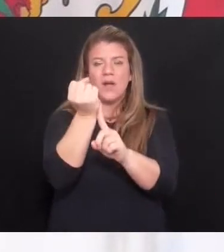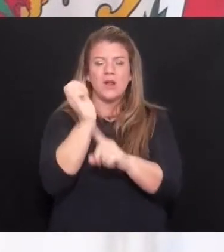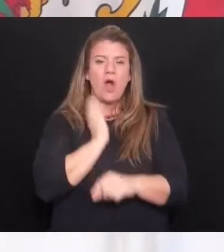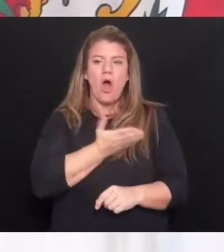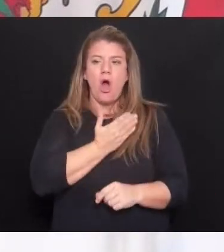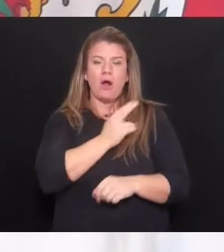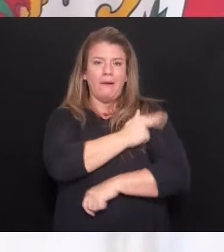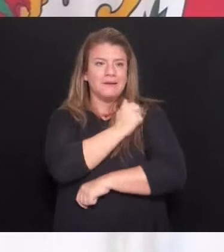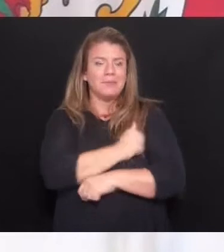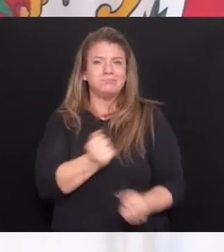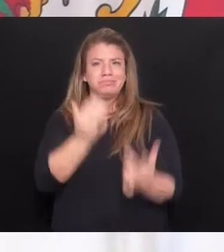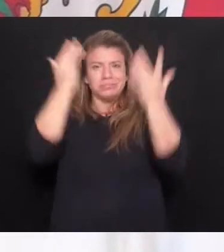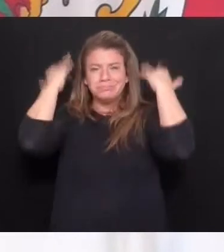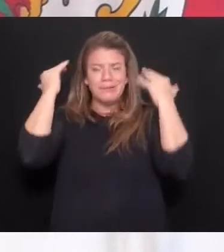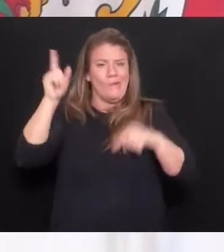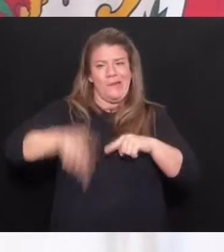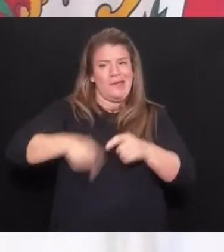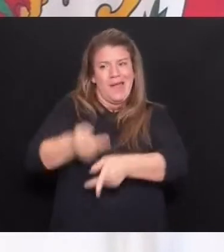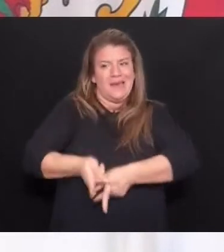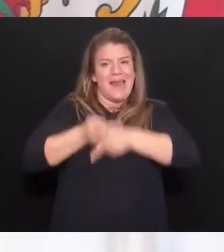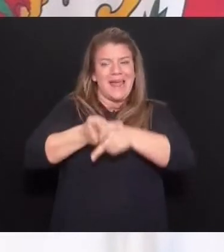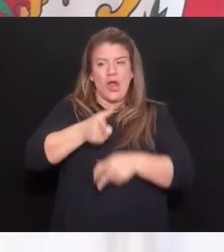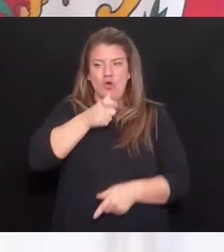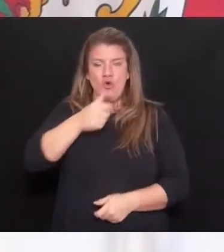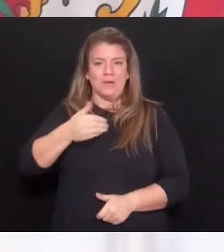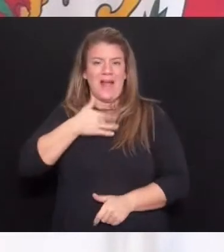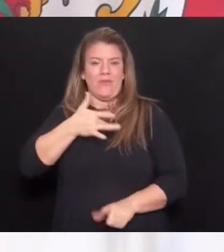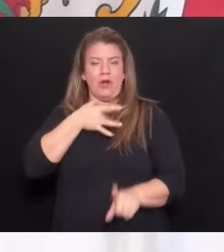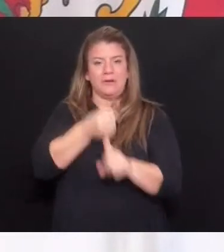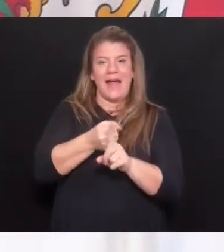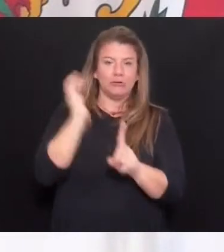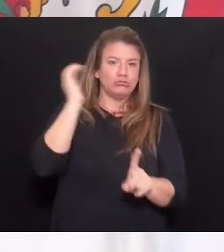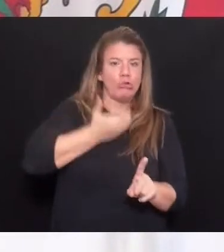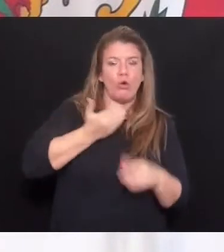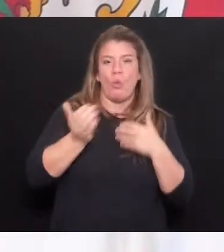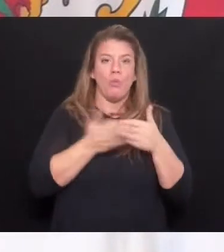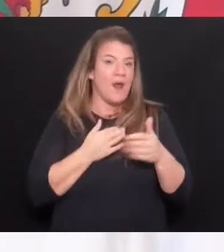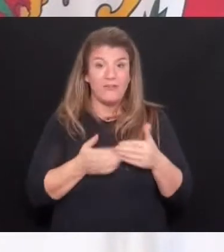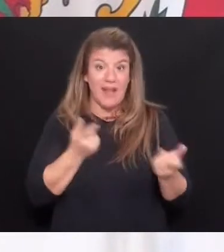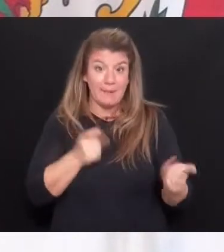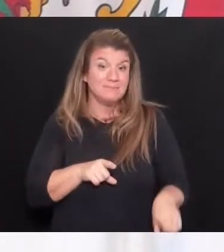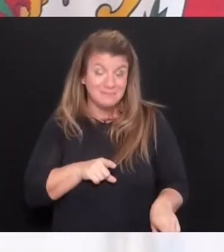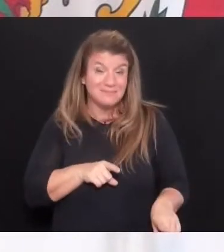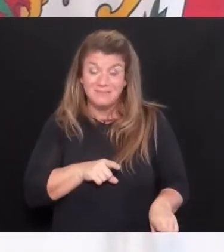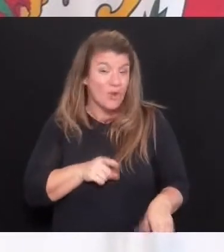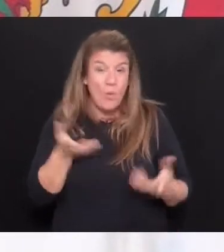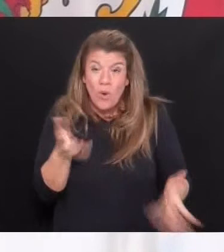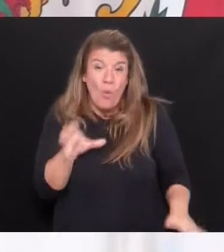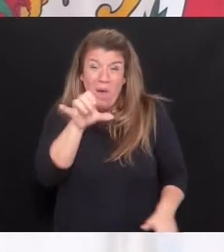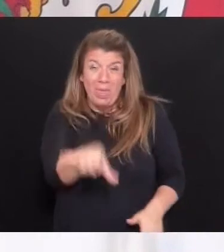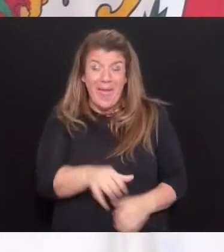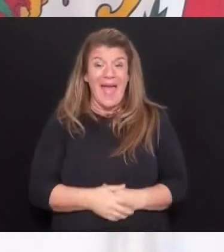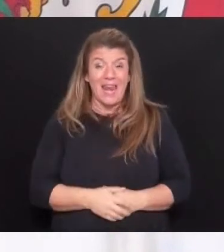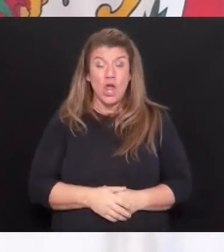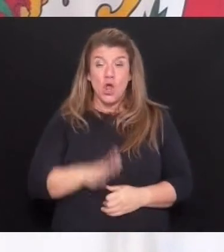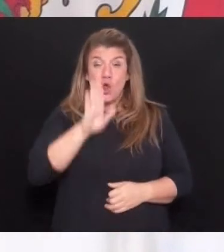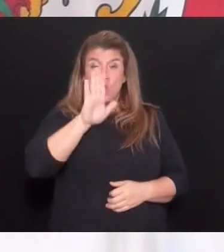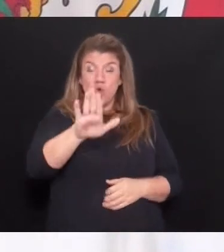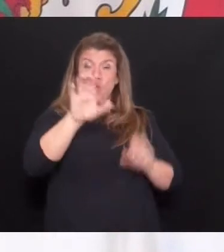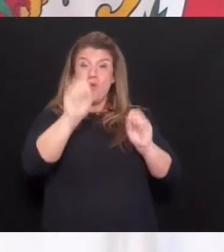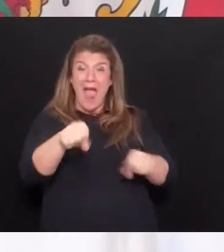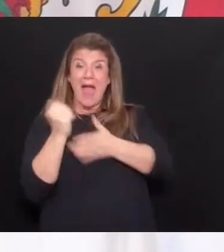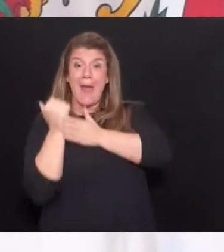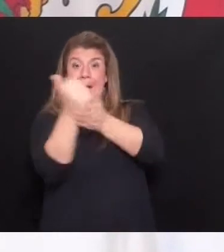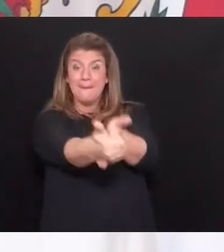we can't even take care of people that are having heart attacks or strokes or whatever it may be. Absolutely, you can do your part again. You